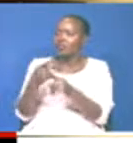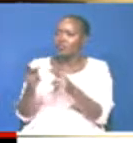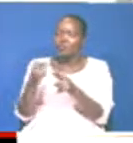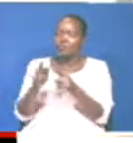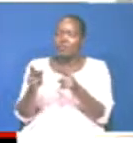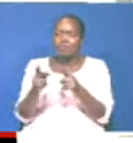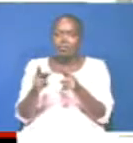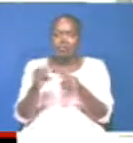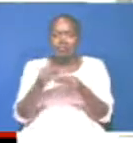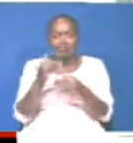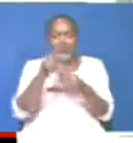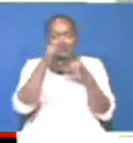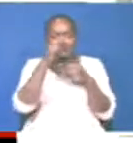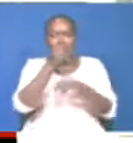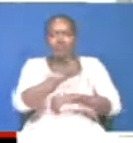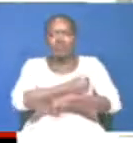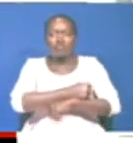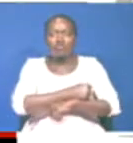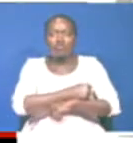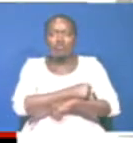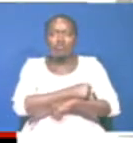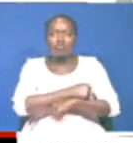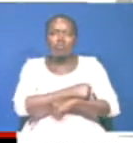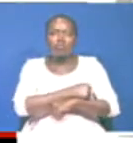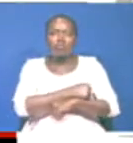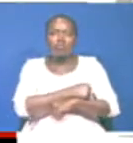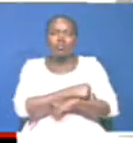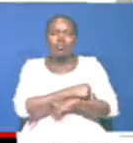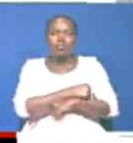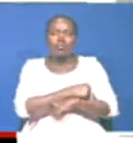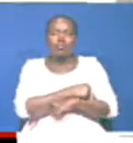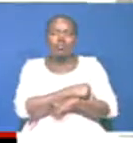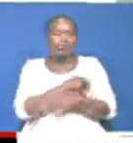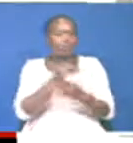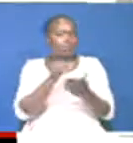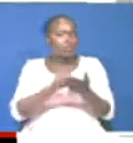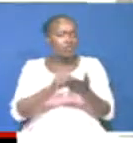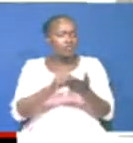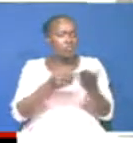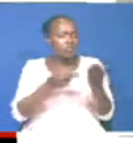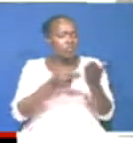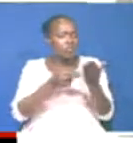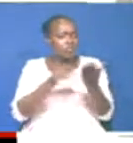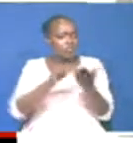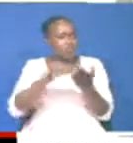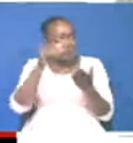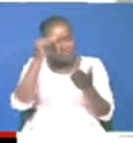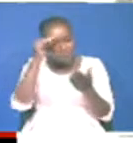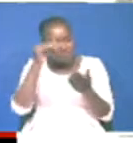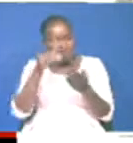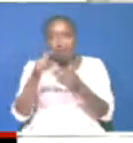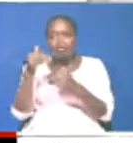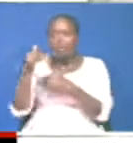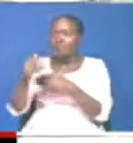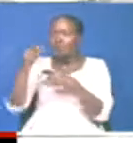High School, you attached re-education and coming to... After Kwelele High